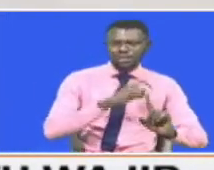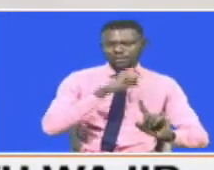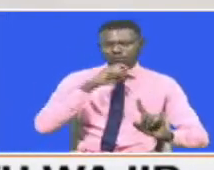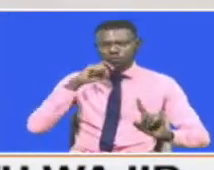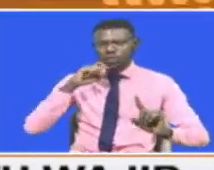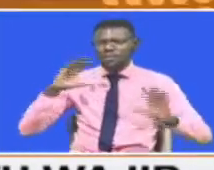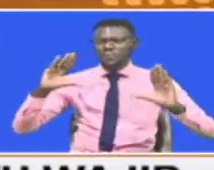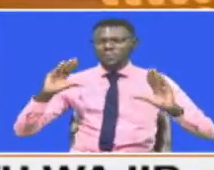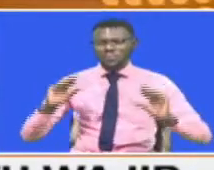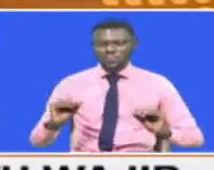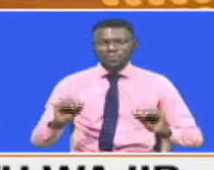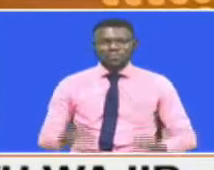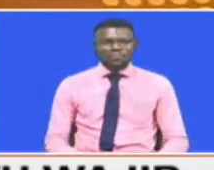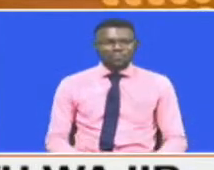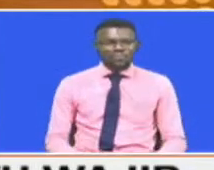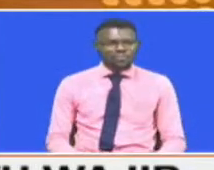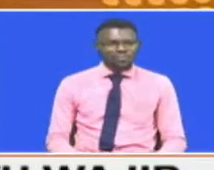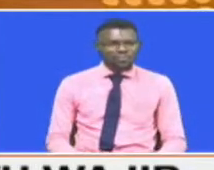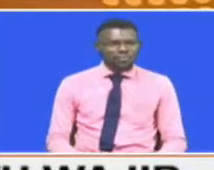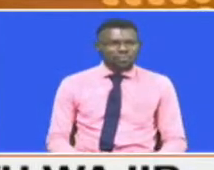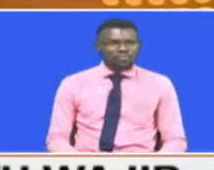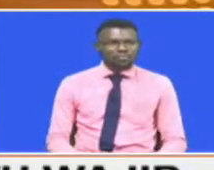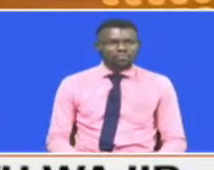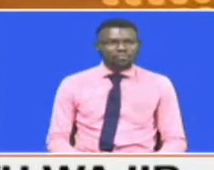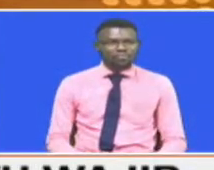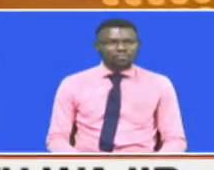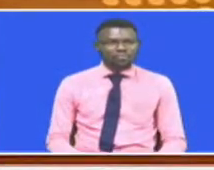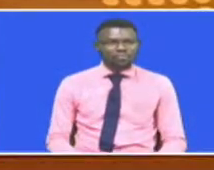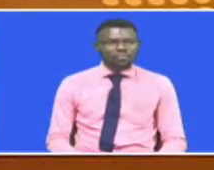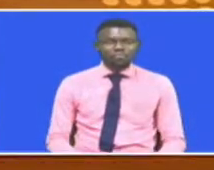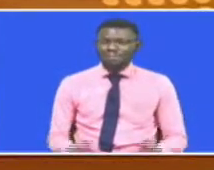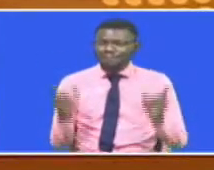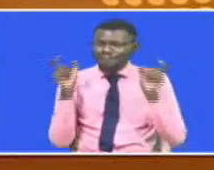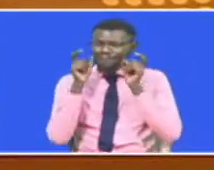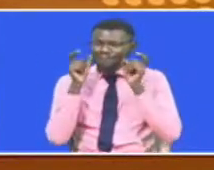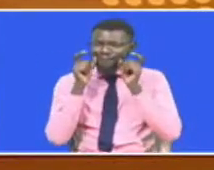Takwimu za maambukizi ya virusi vya ukimwi ni za kuhofia.